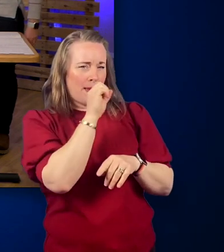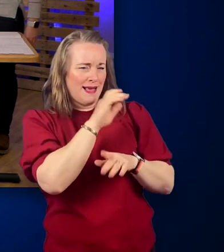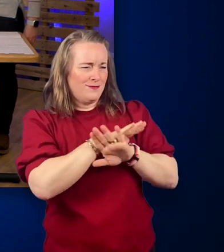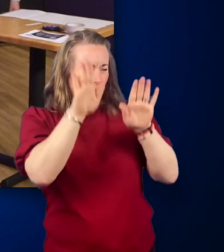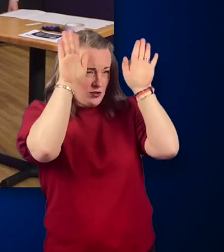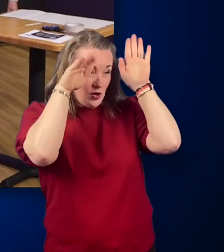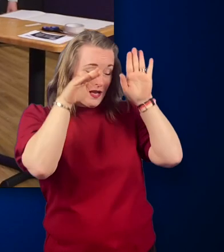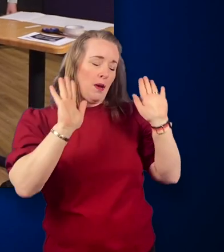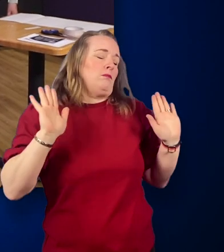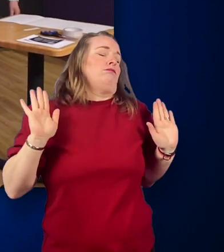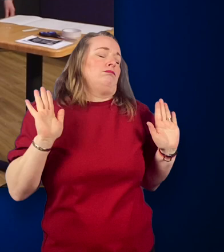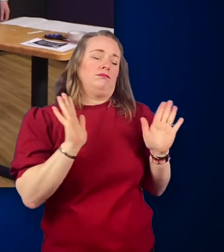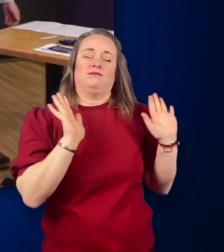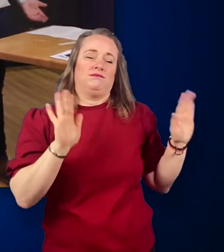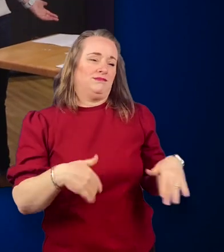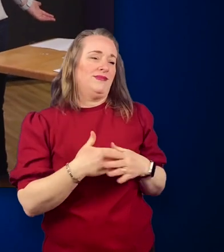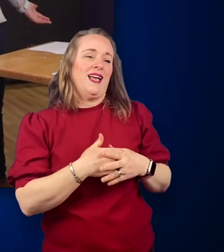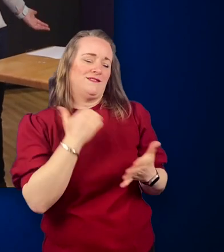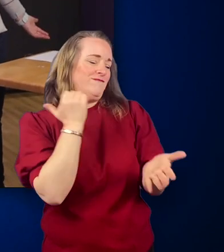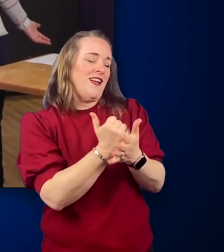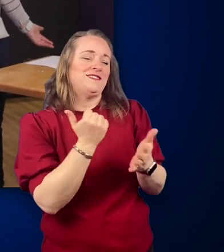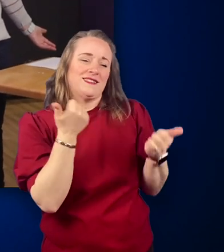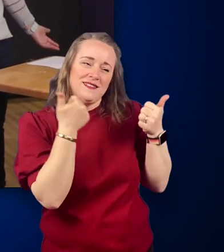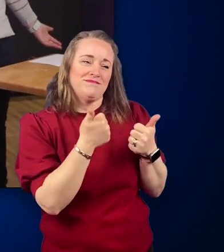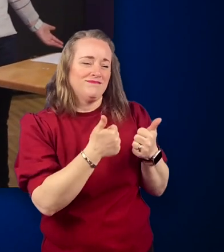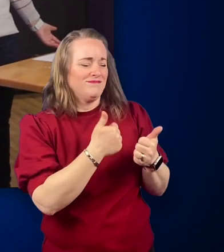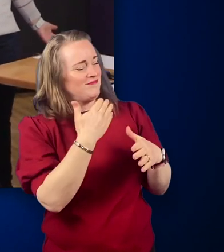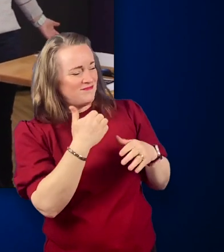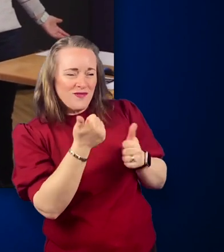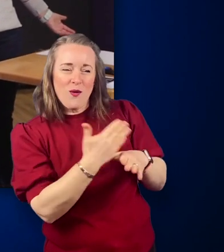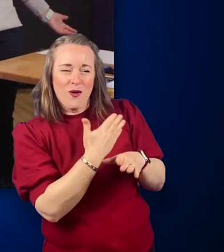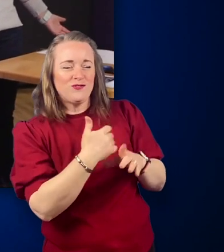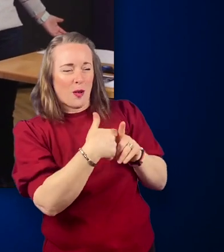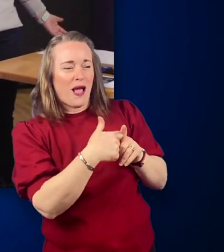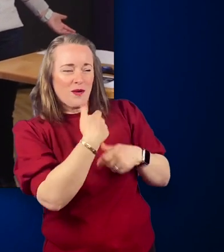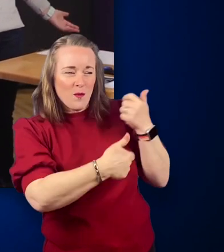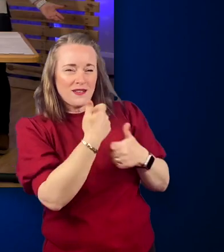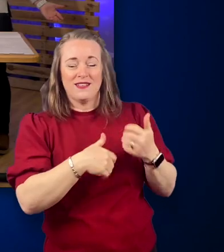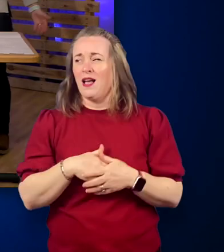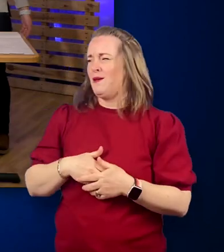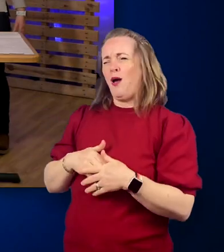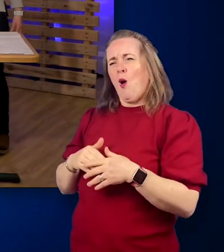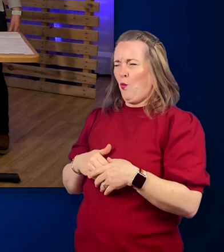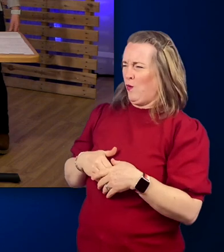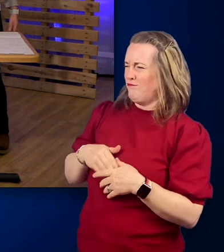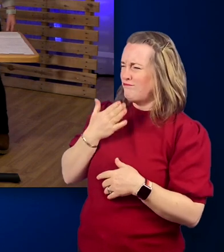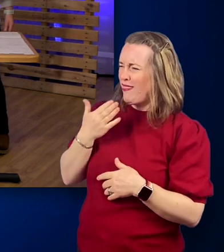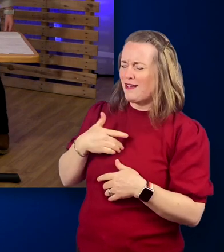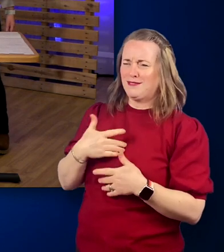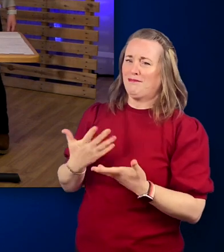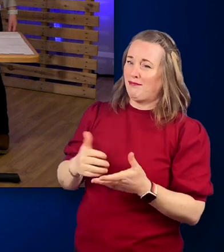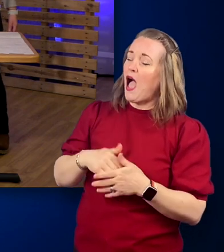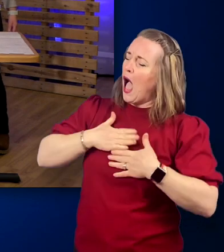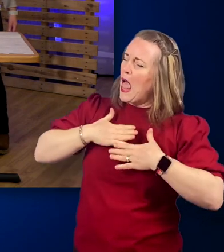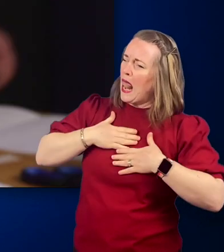donkey, but I think it's fantastic. I think you've done a really good job, Karen. Thanks for that. Oh, I